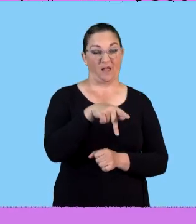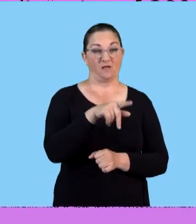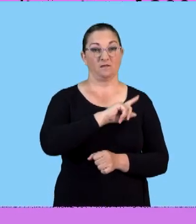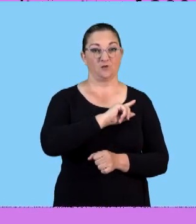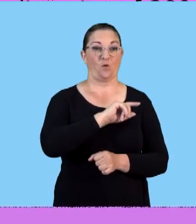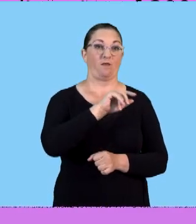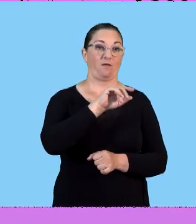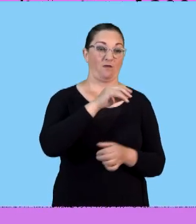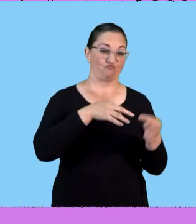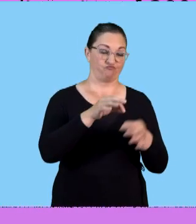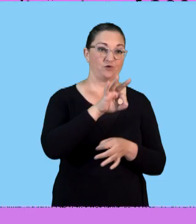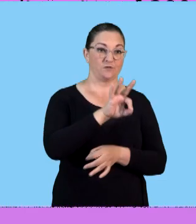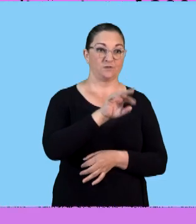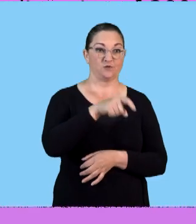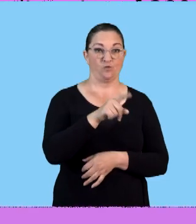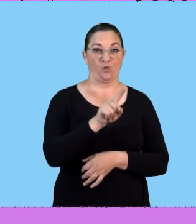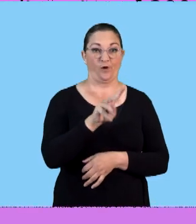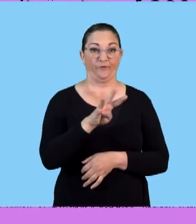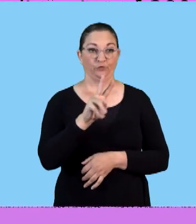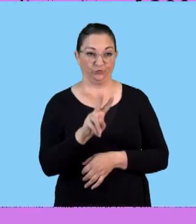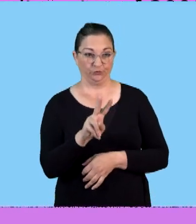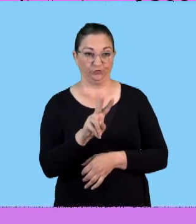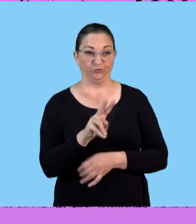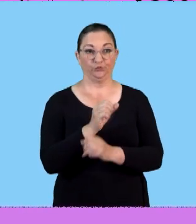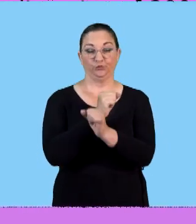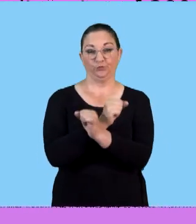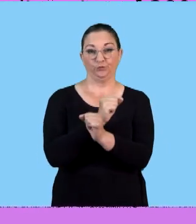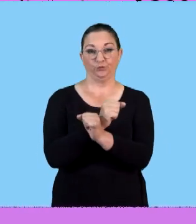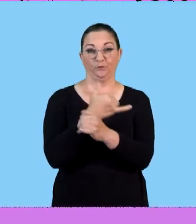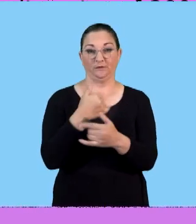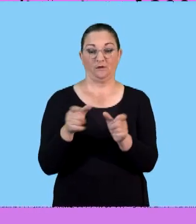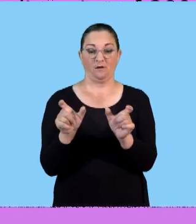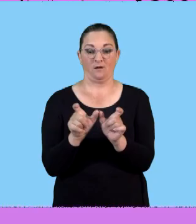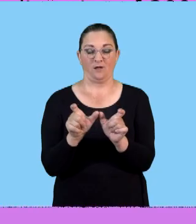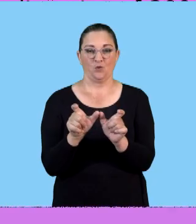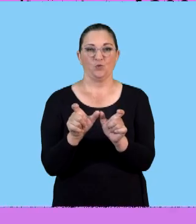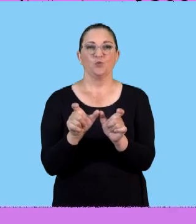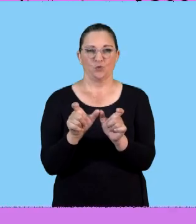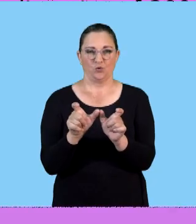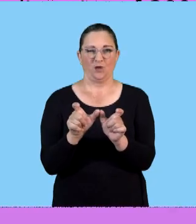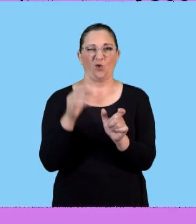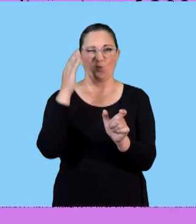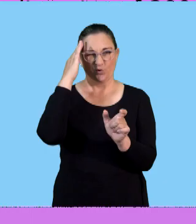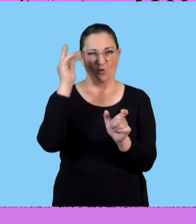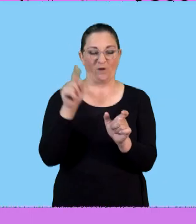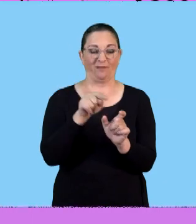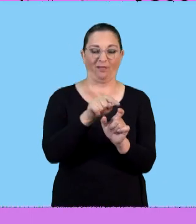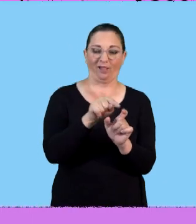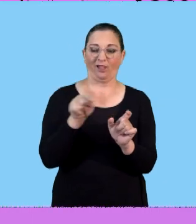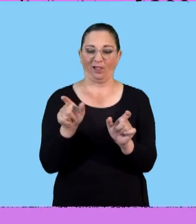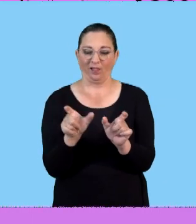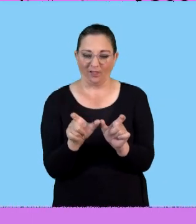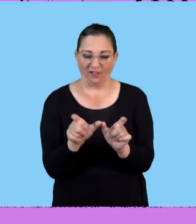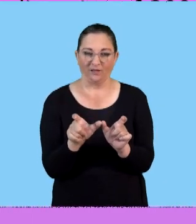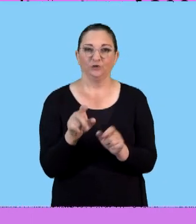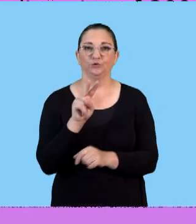use the approximate value of 3,142, multiply by my radius. Now let's quickly pause there. We know the